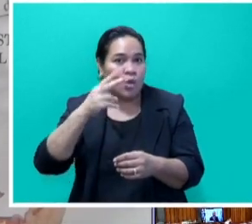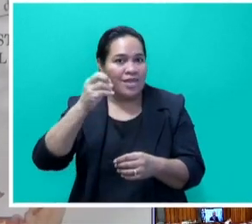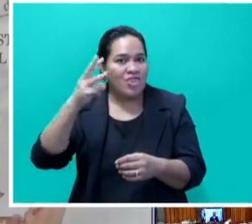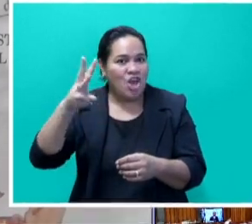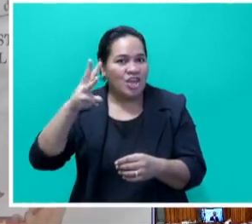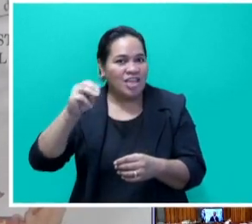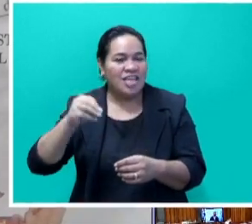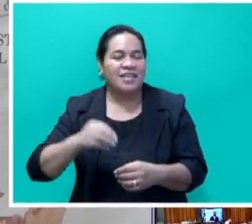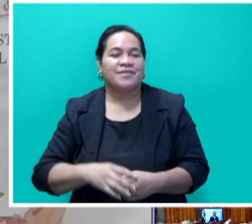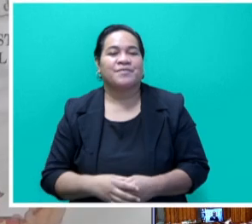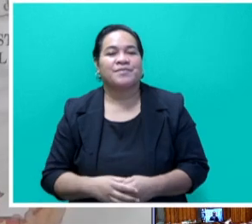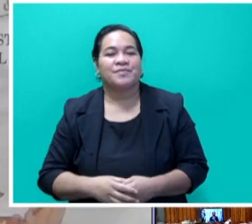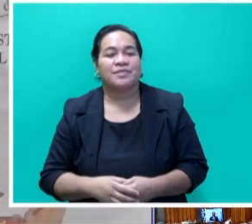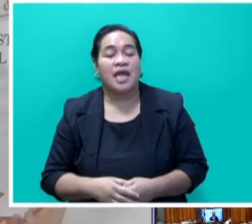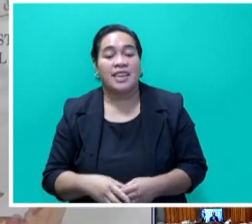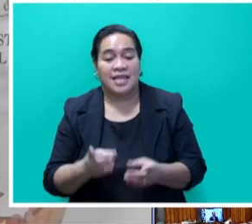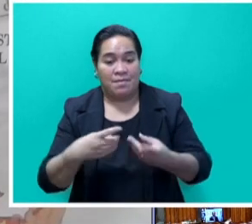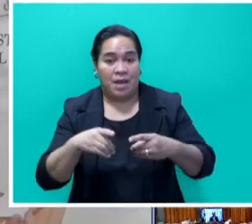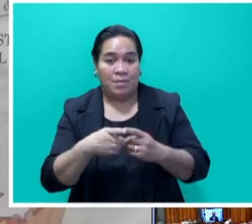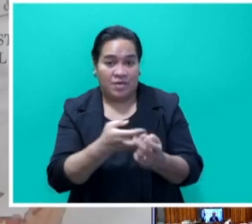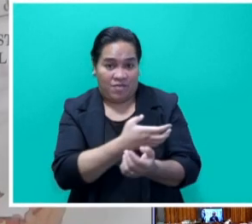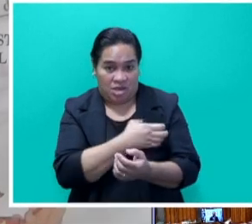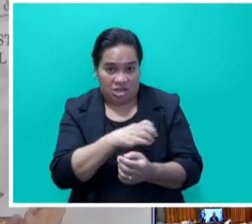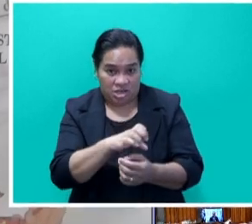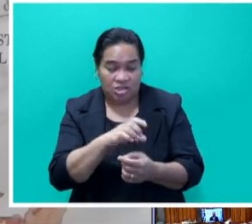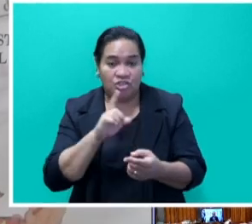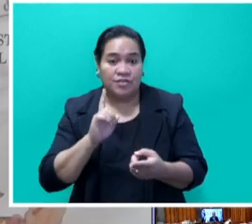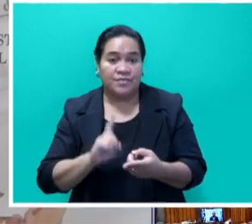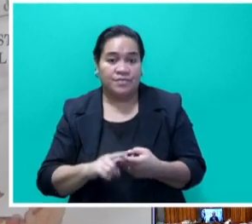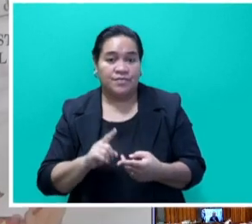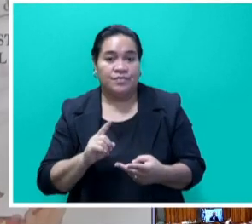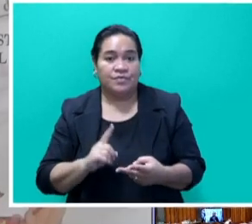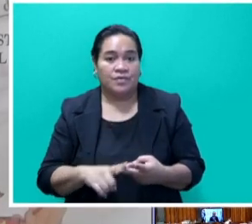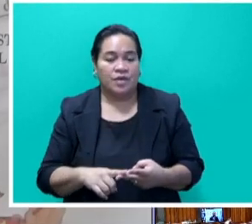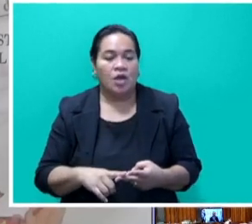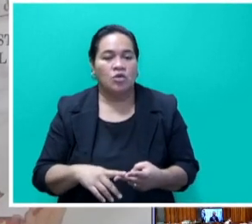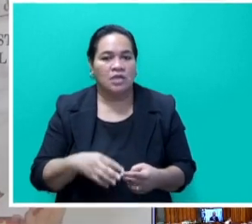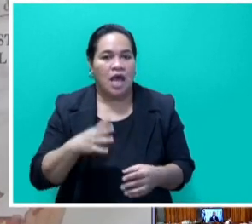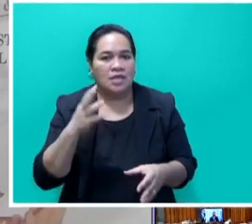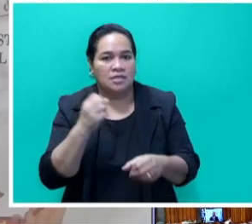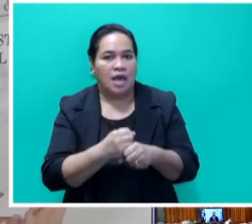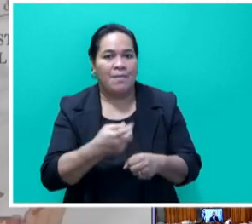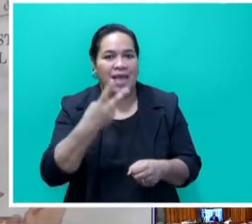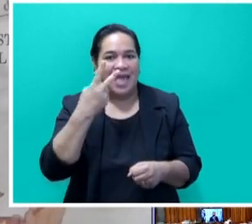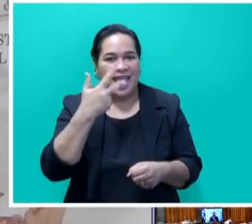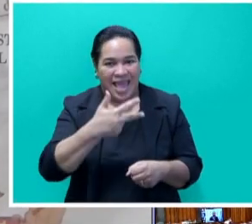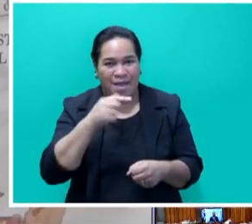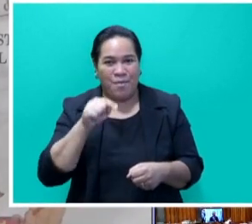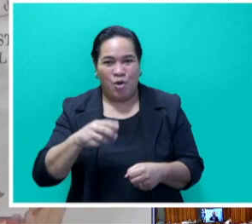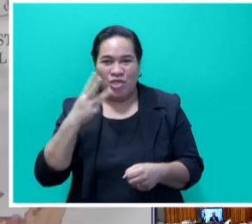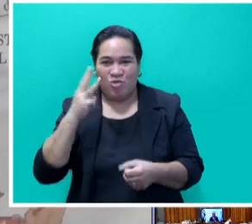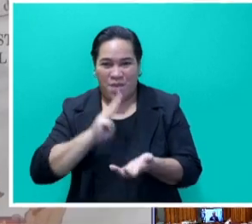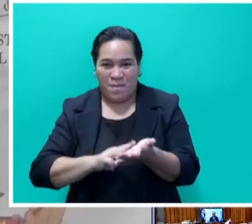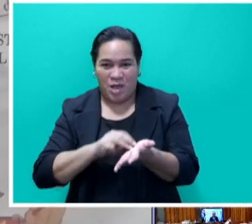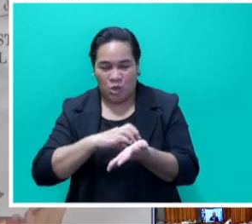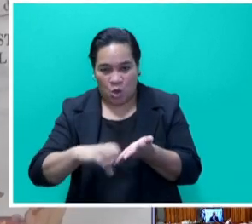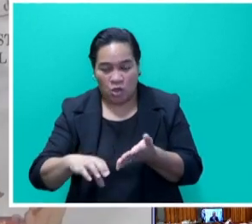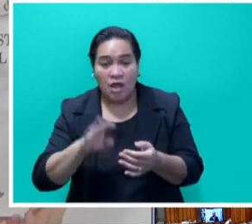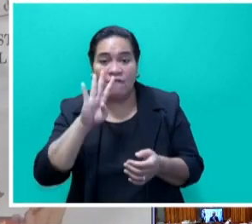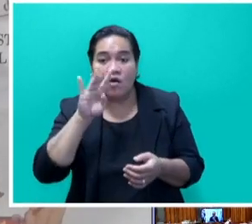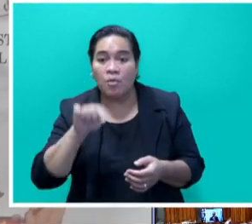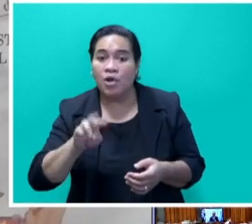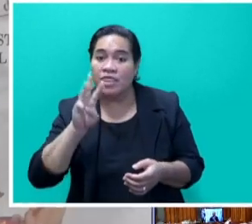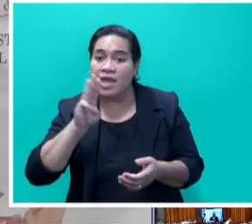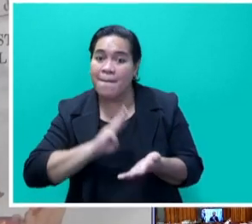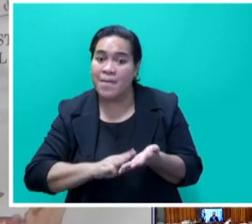The Department of Energy has been allocated the total sum of $8.3 million to undertake its core role. 4.3 million of